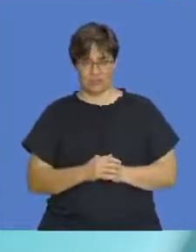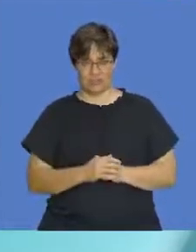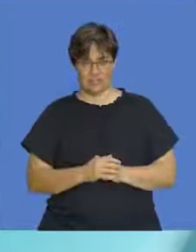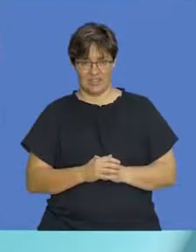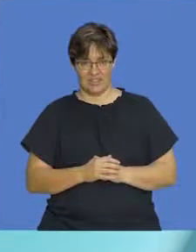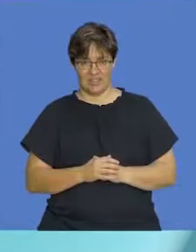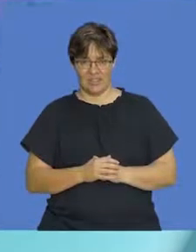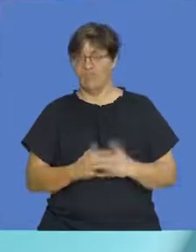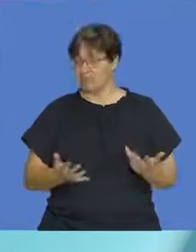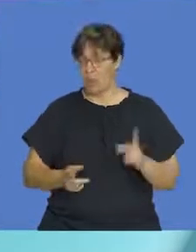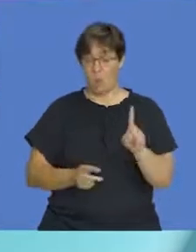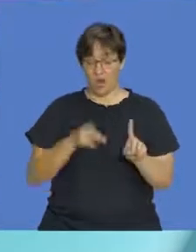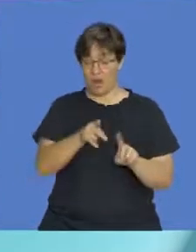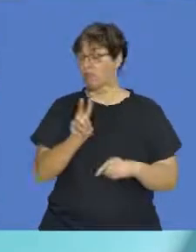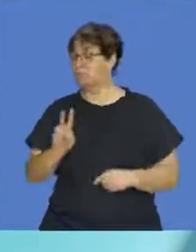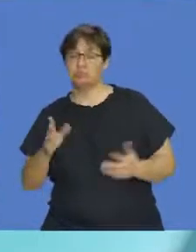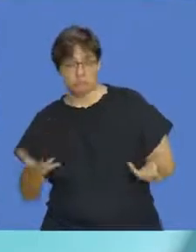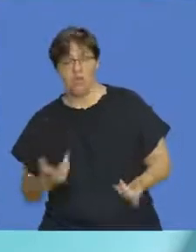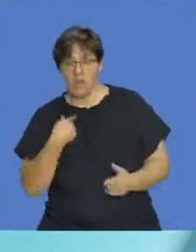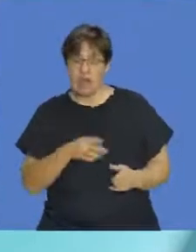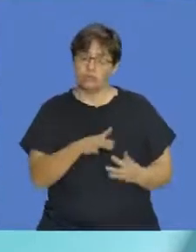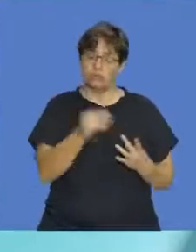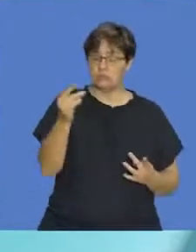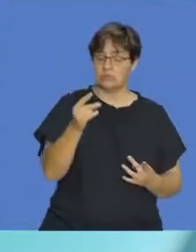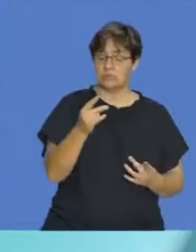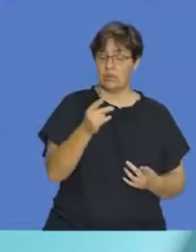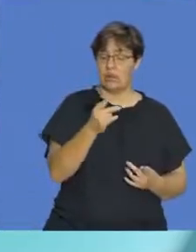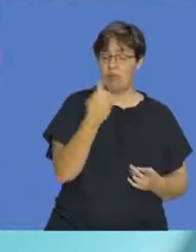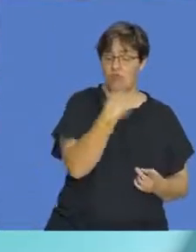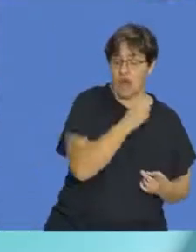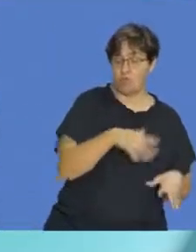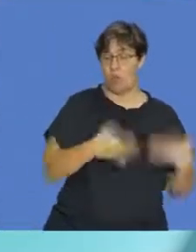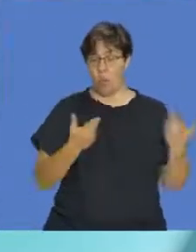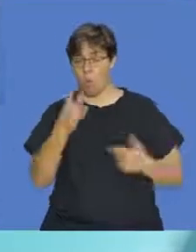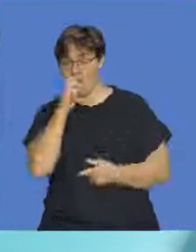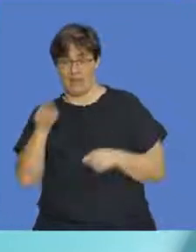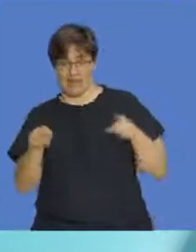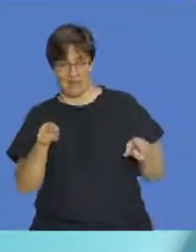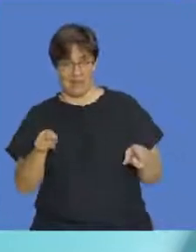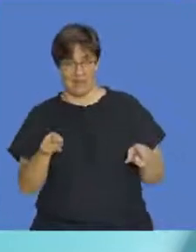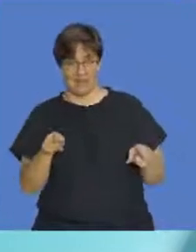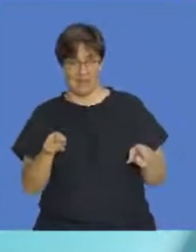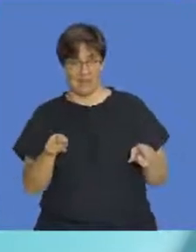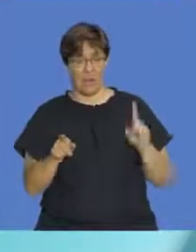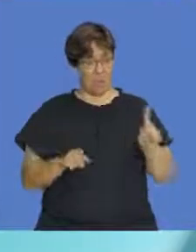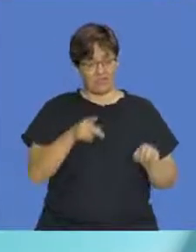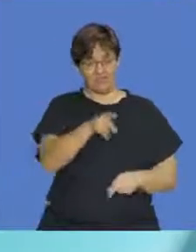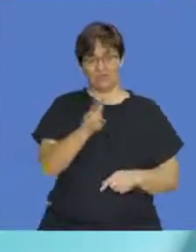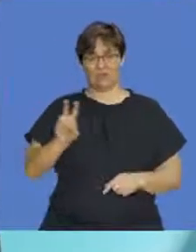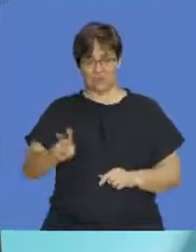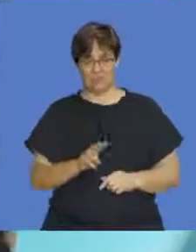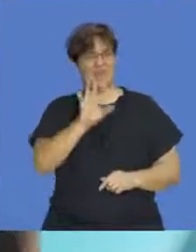chance of either choosing a red card or a black card. The ratio would be 1 to 2.